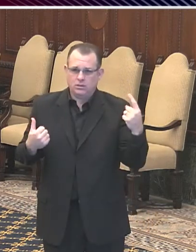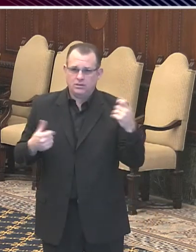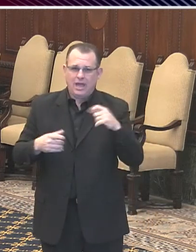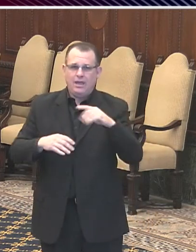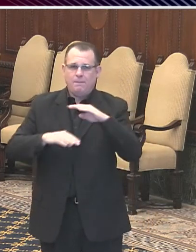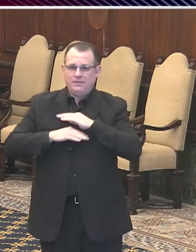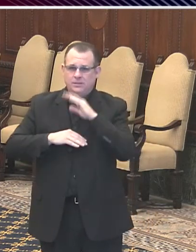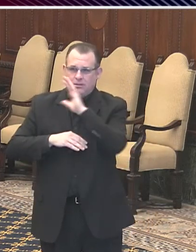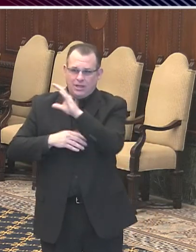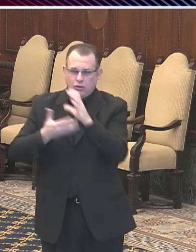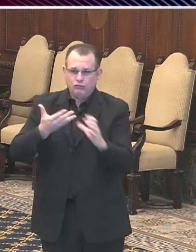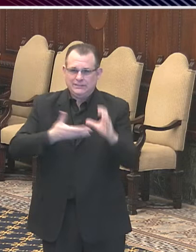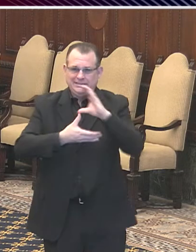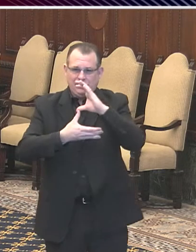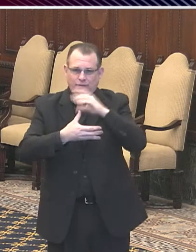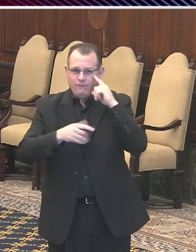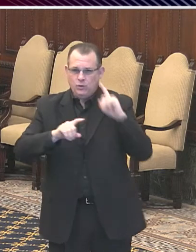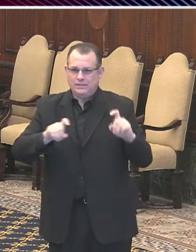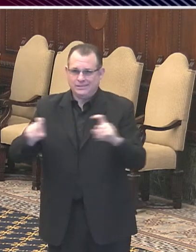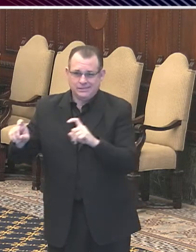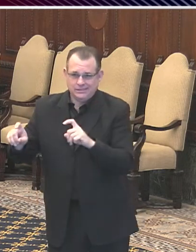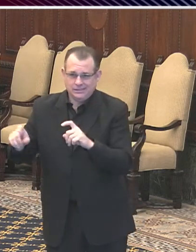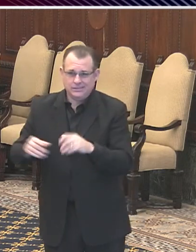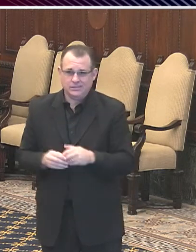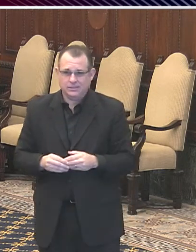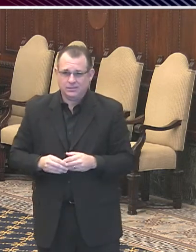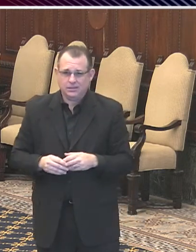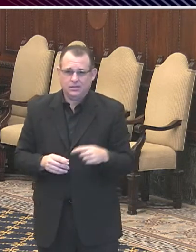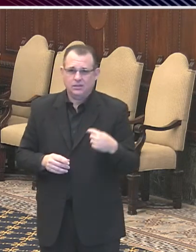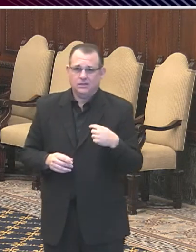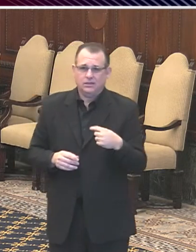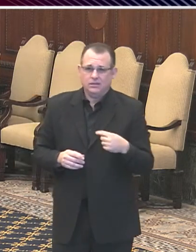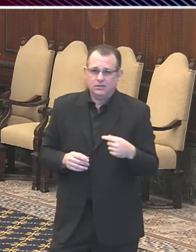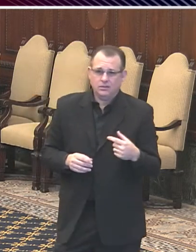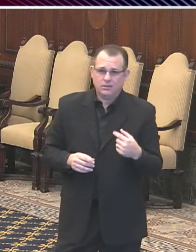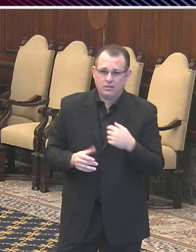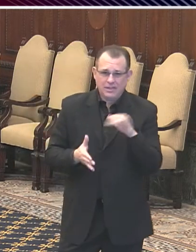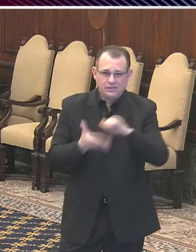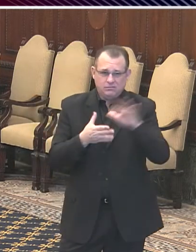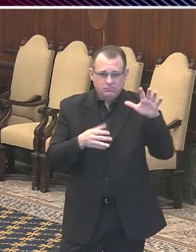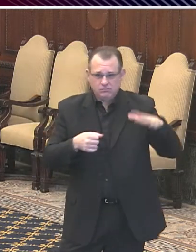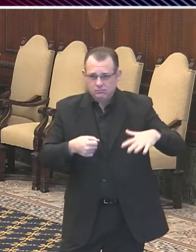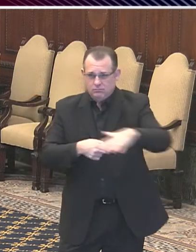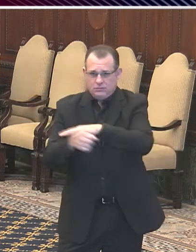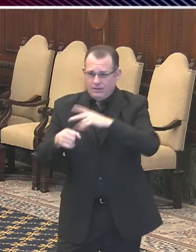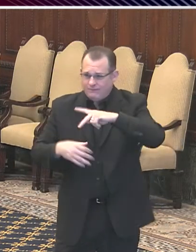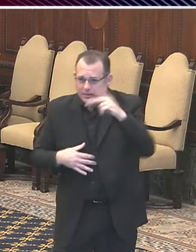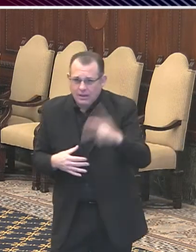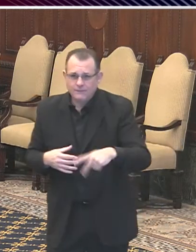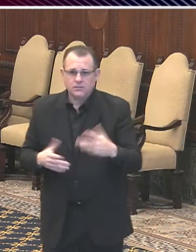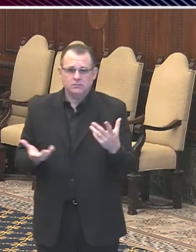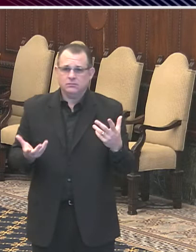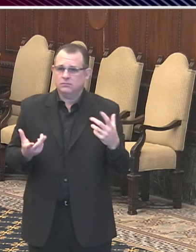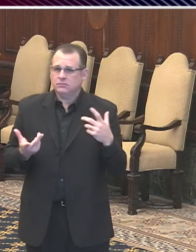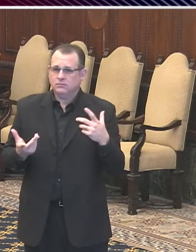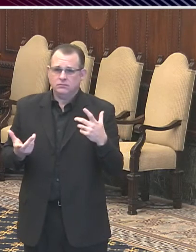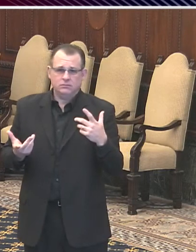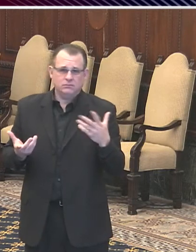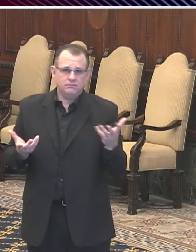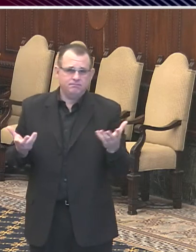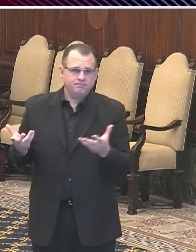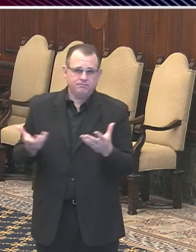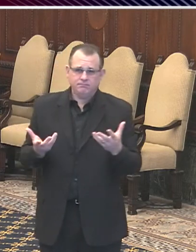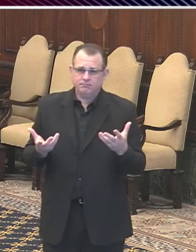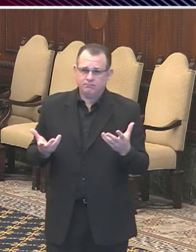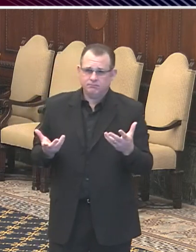including making testing available in North Philadelphia, which would be our poorest neighborhood of the city, and West Philadelphia, which would be a close second as far as the poverty